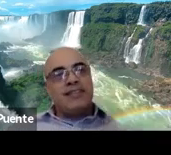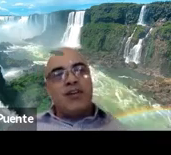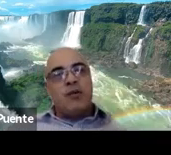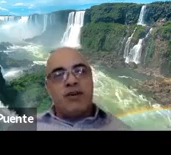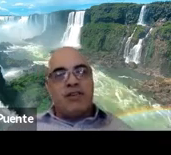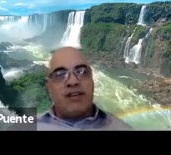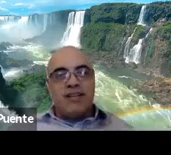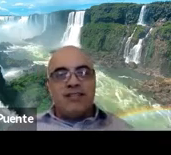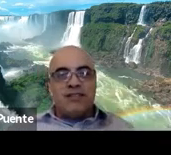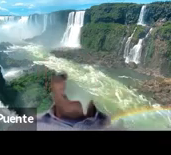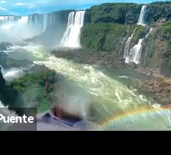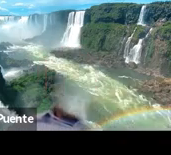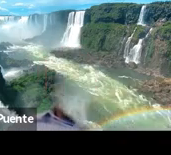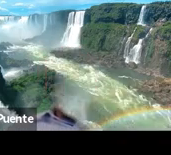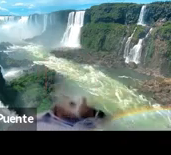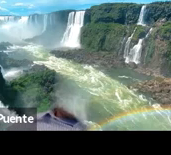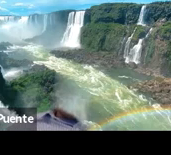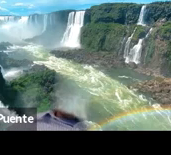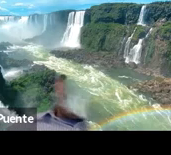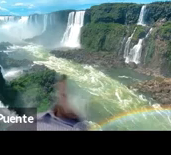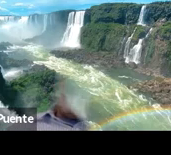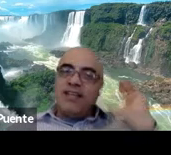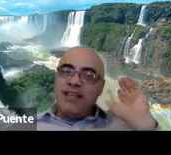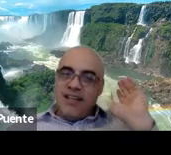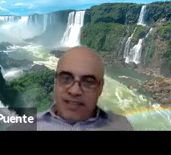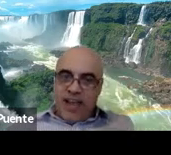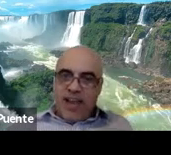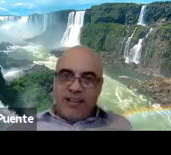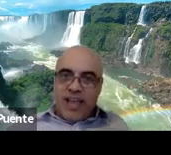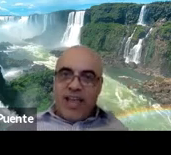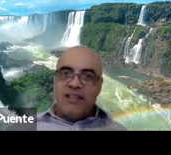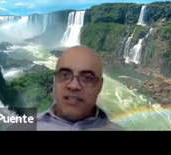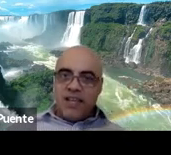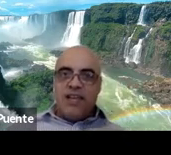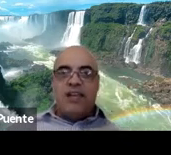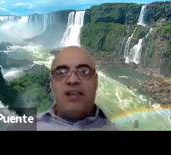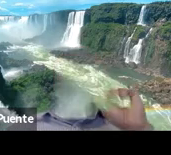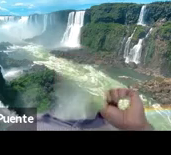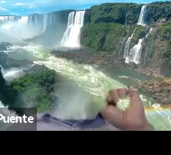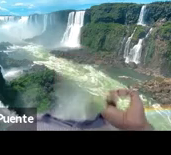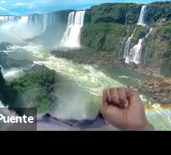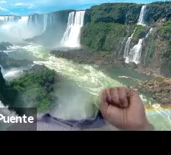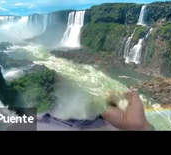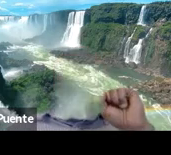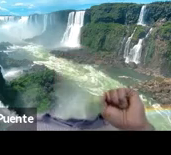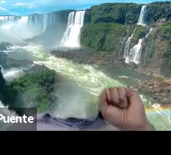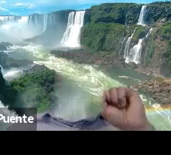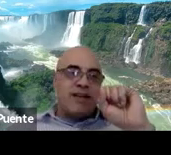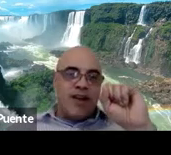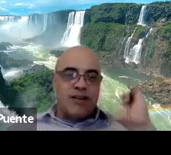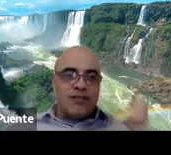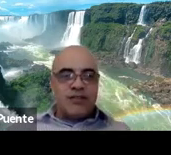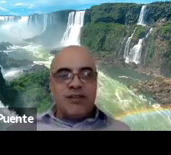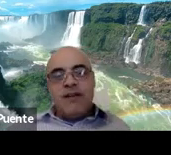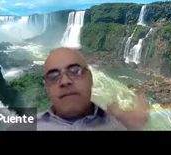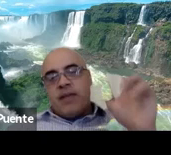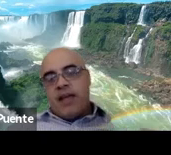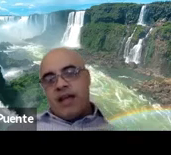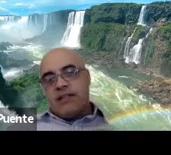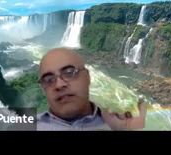adults, they know better than us, especially for kids. They can see who has good character or bad